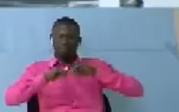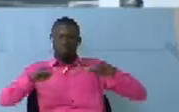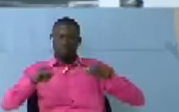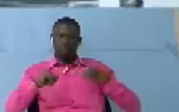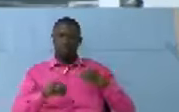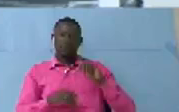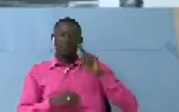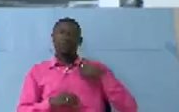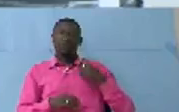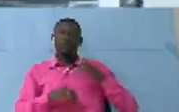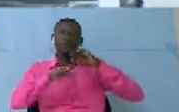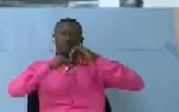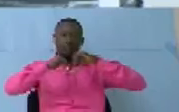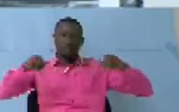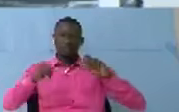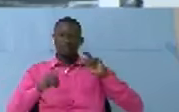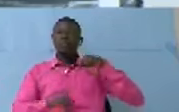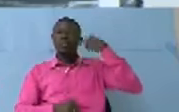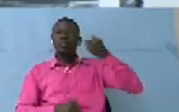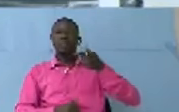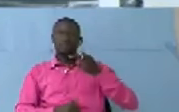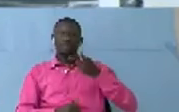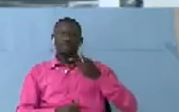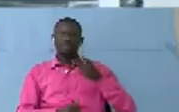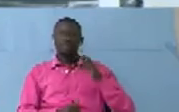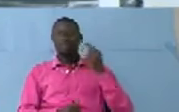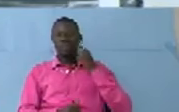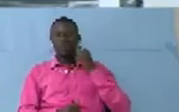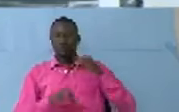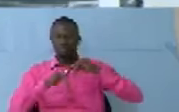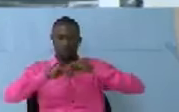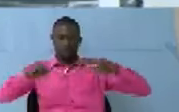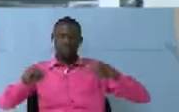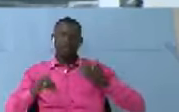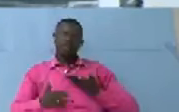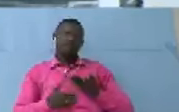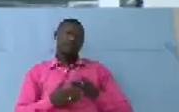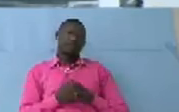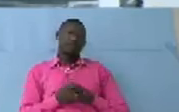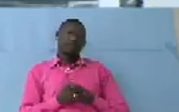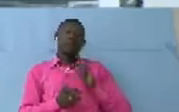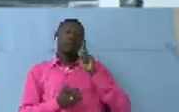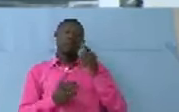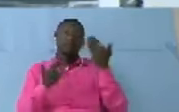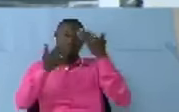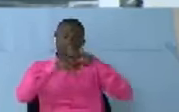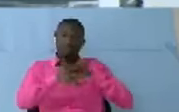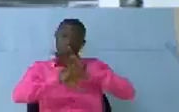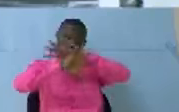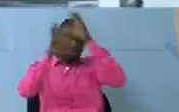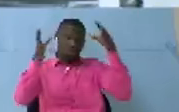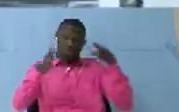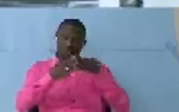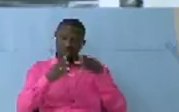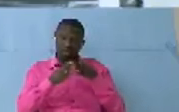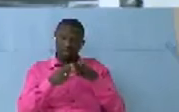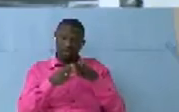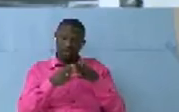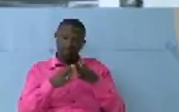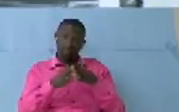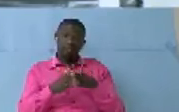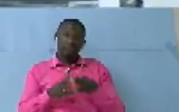separate. That moment was when we were separated. But the first night you were all together. But I'm not a suit of following you and